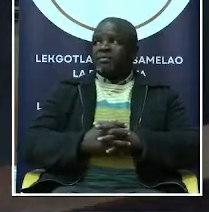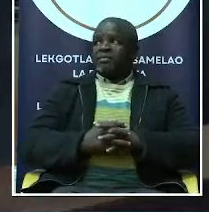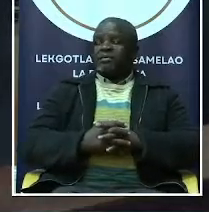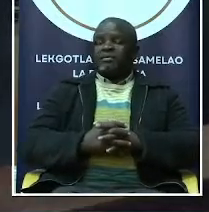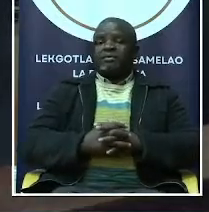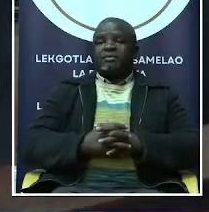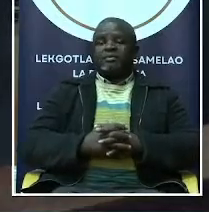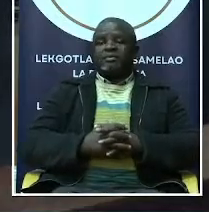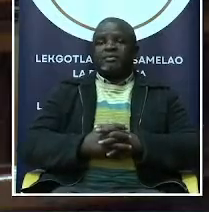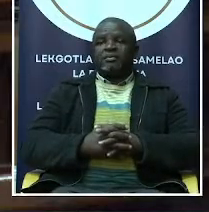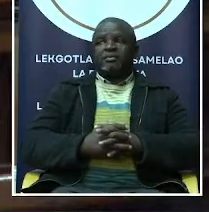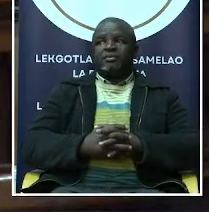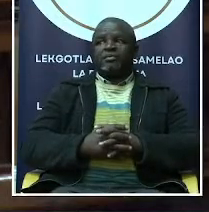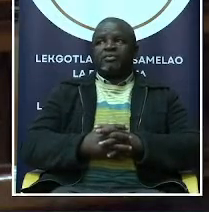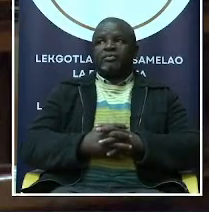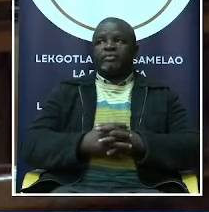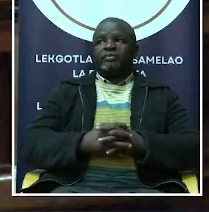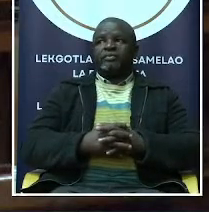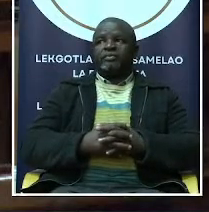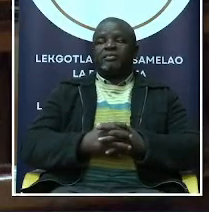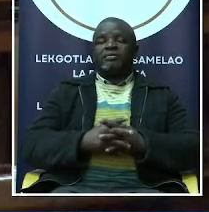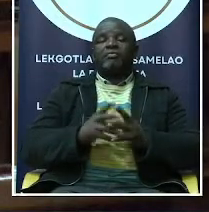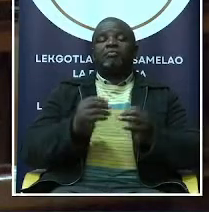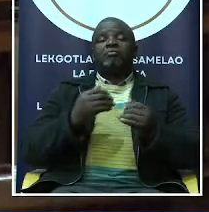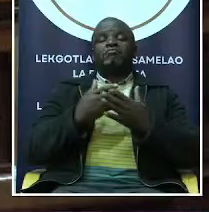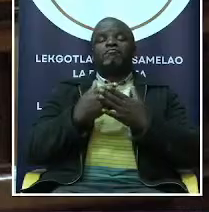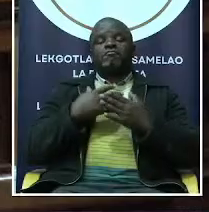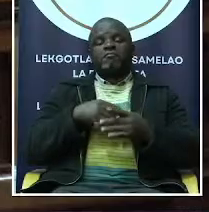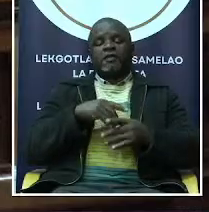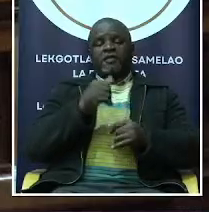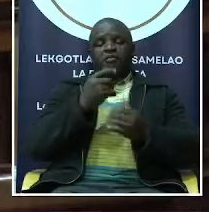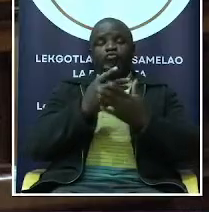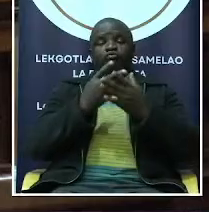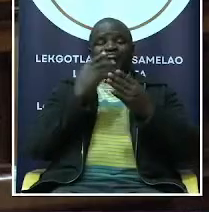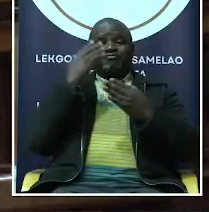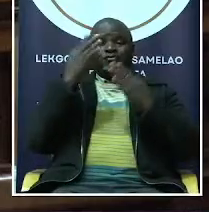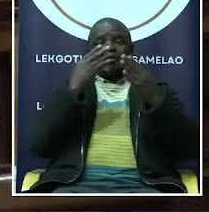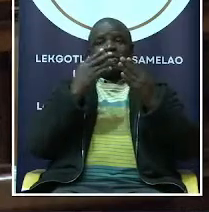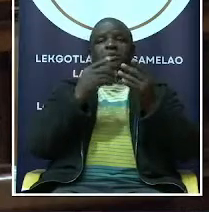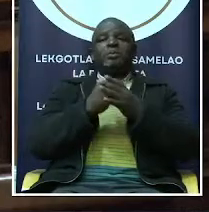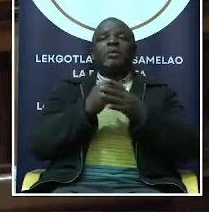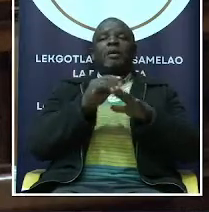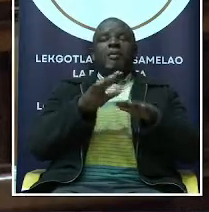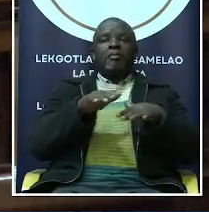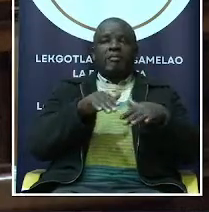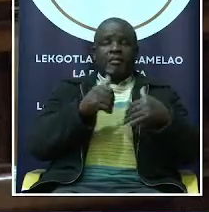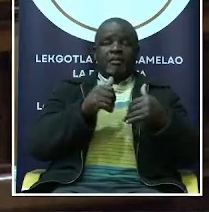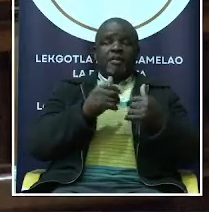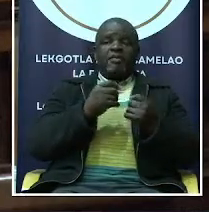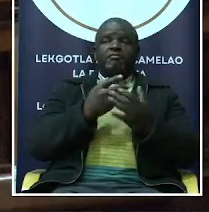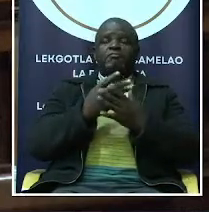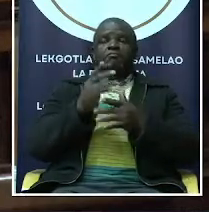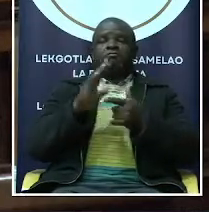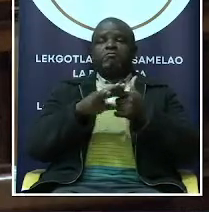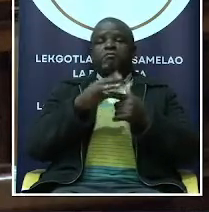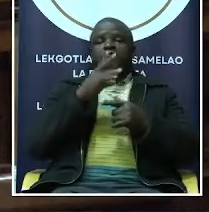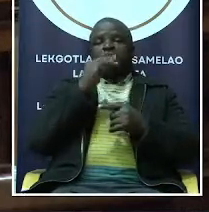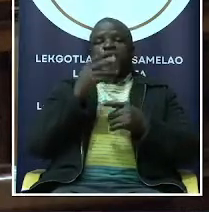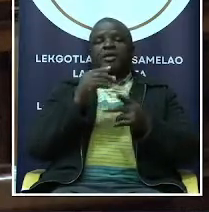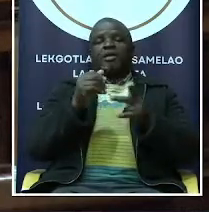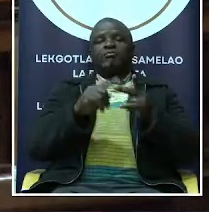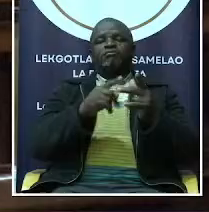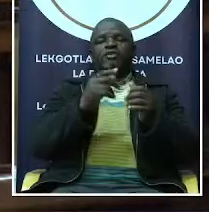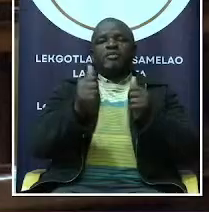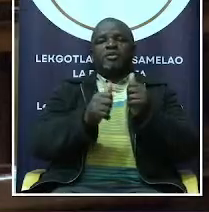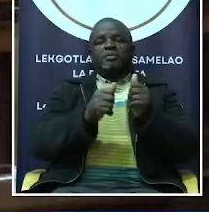No, let me take this opportunity to greet the House at large, greet the Speaker, Deputy Speaker, Chair